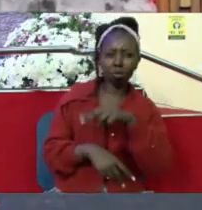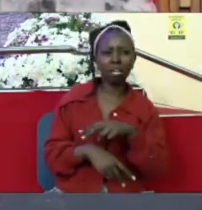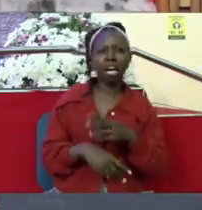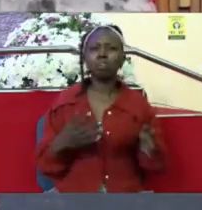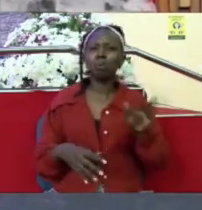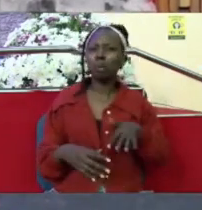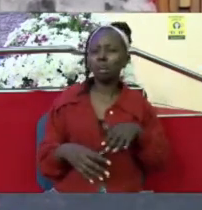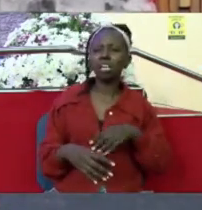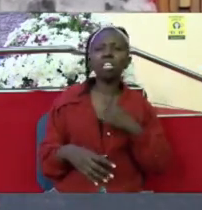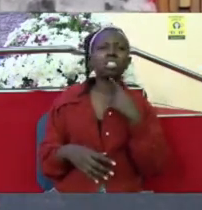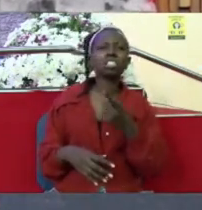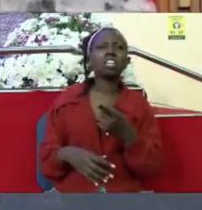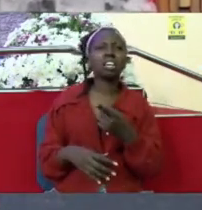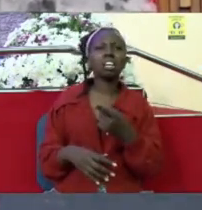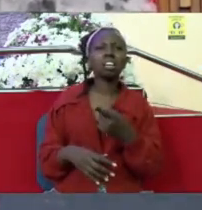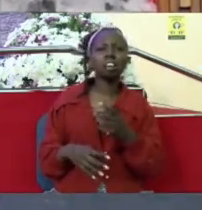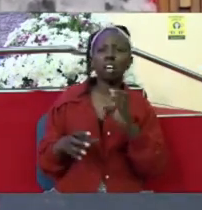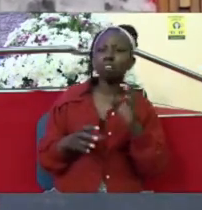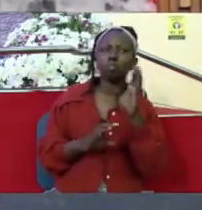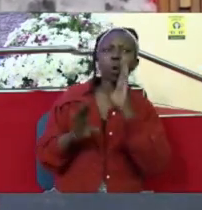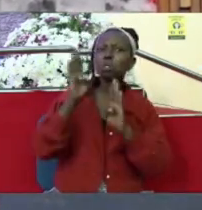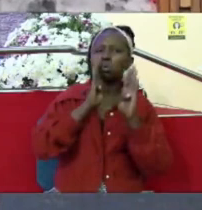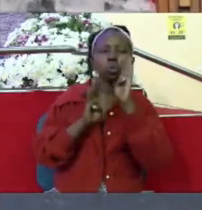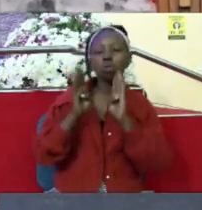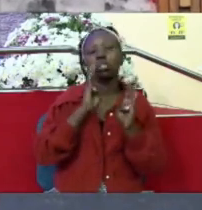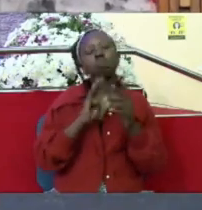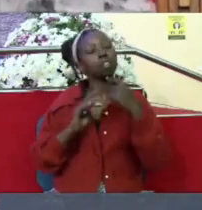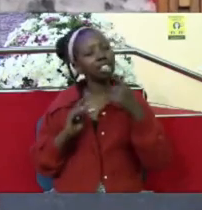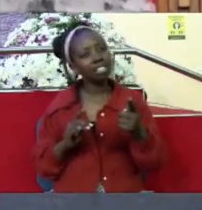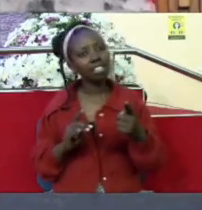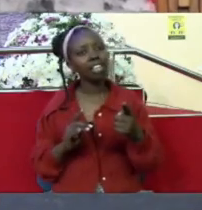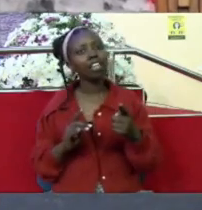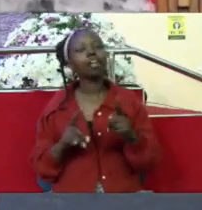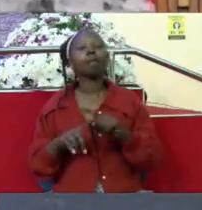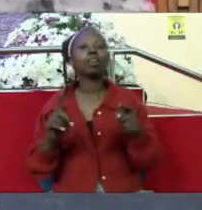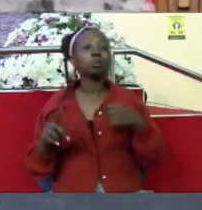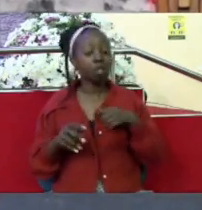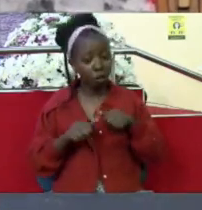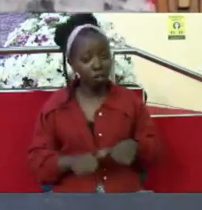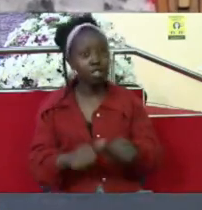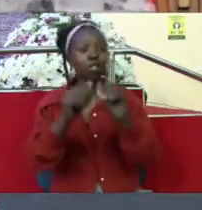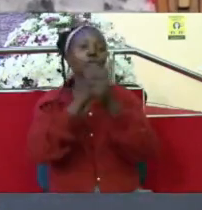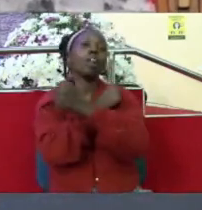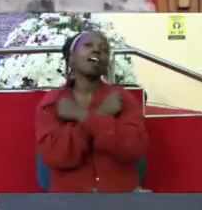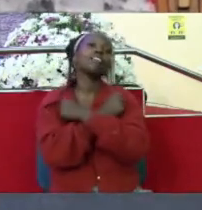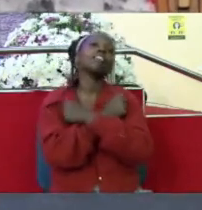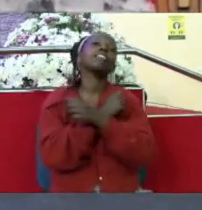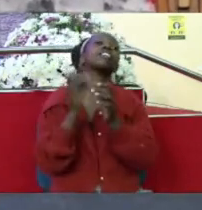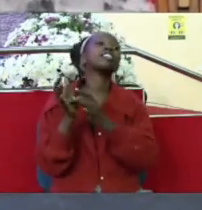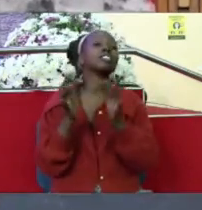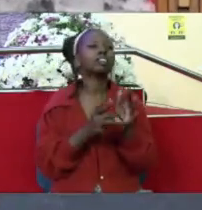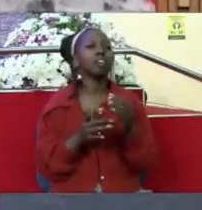nini? Waseme wasiseme. Mimi nitamwishia Yesu. Mimi nitampenda Yesu. I wish you know what